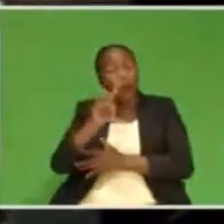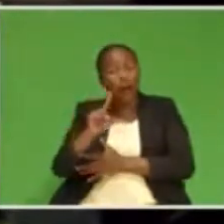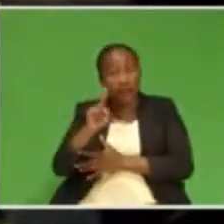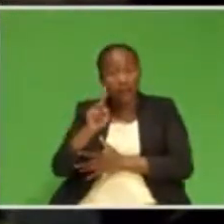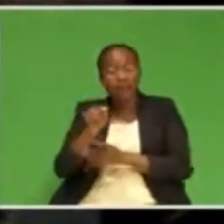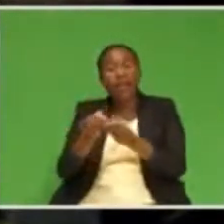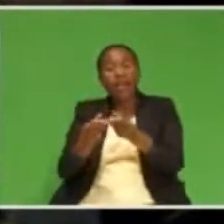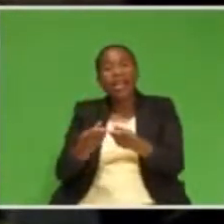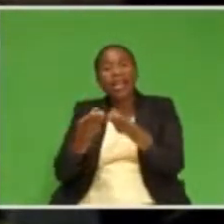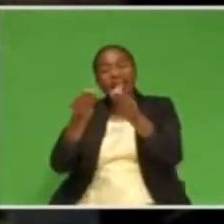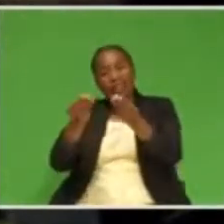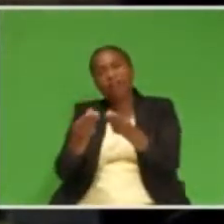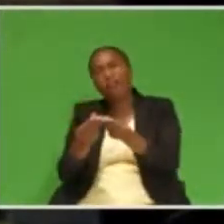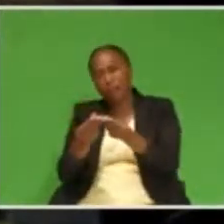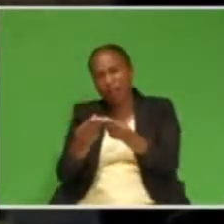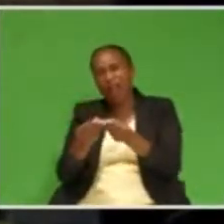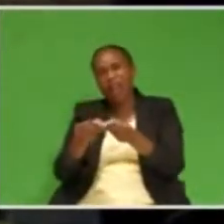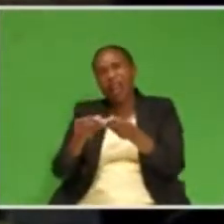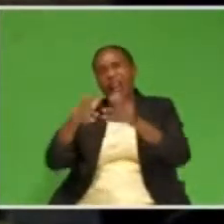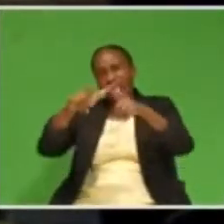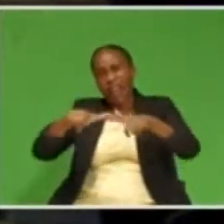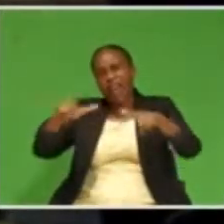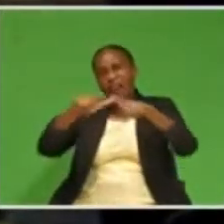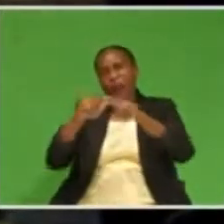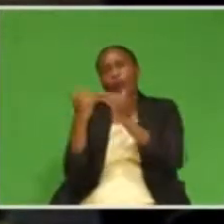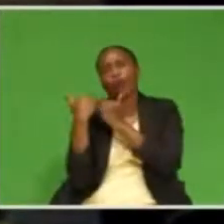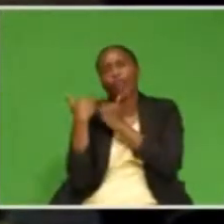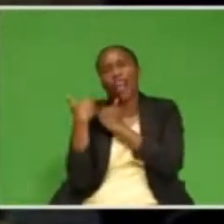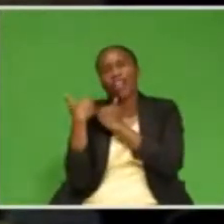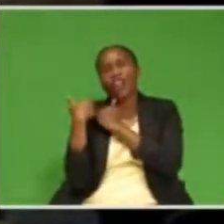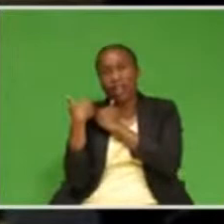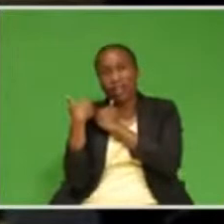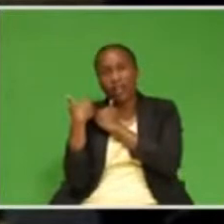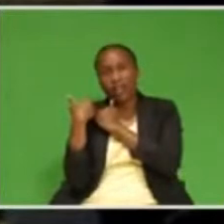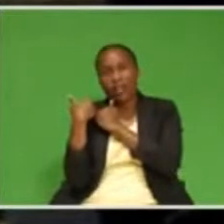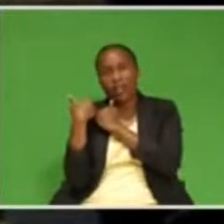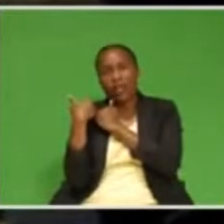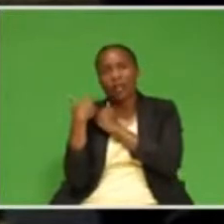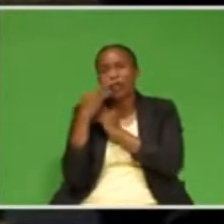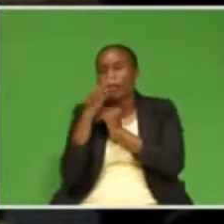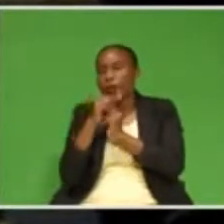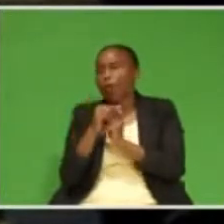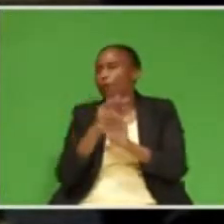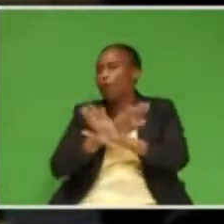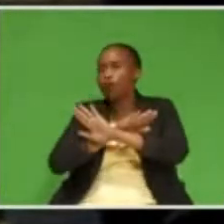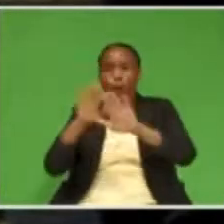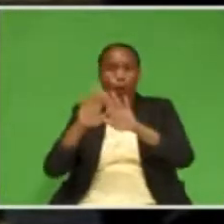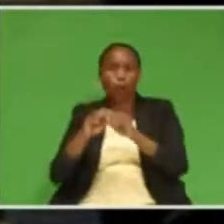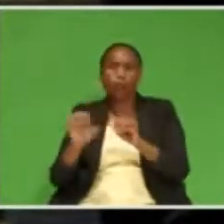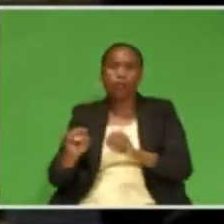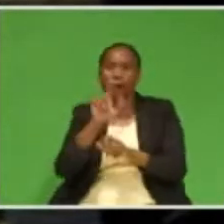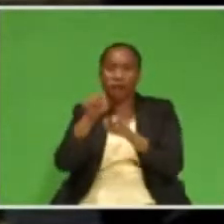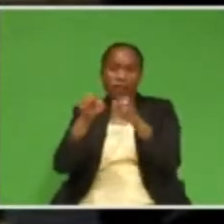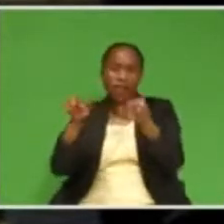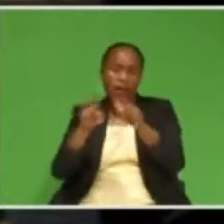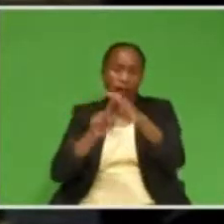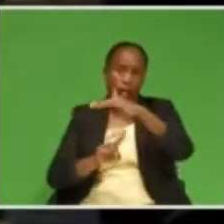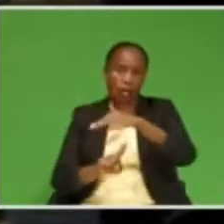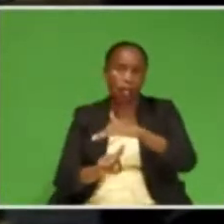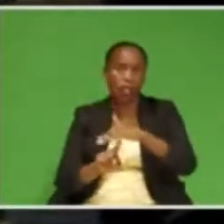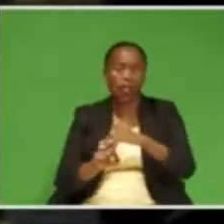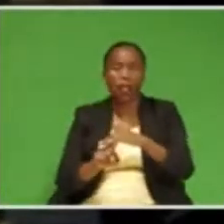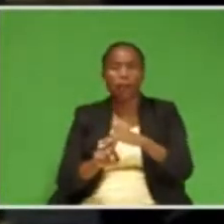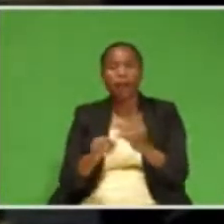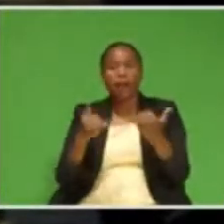a minimum level of protection below which no South African should fall. Right now in